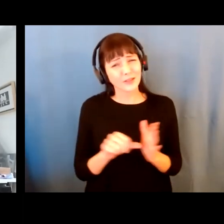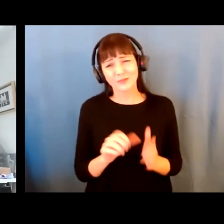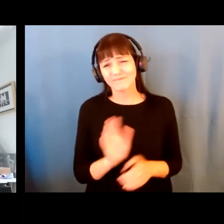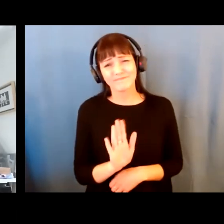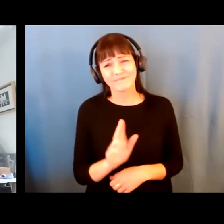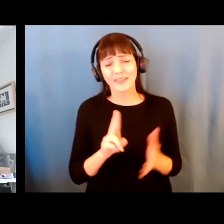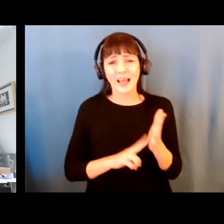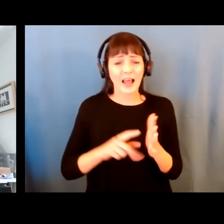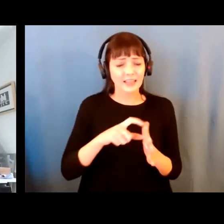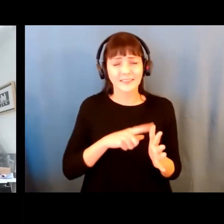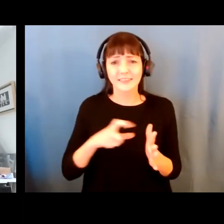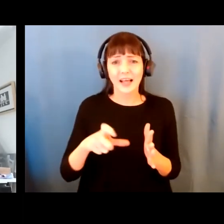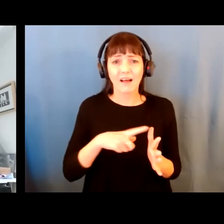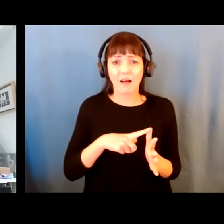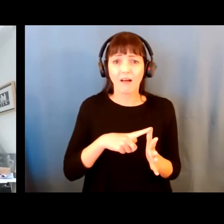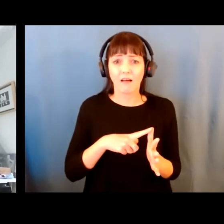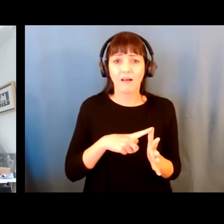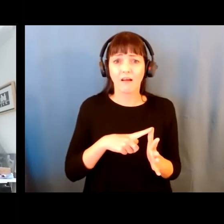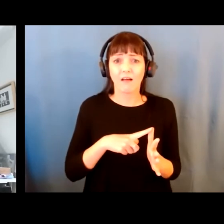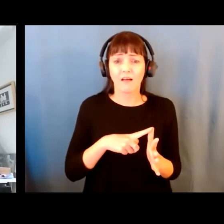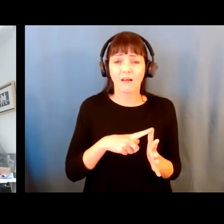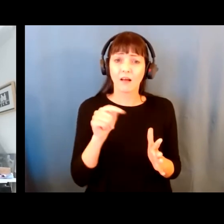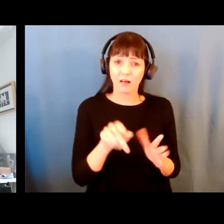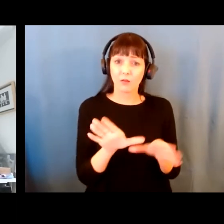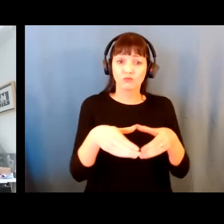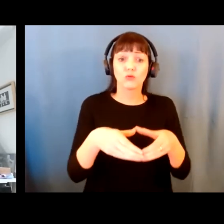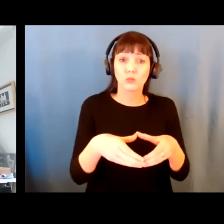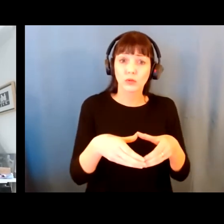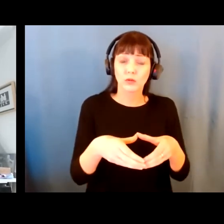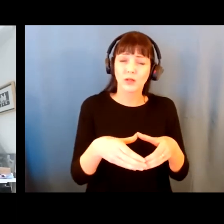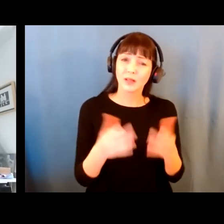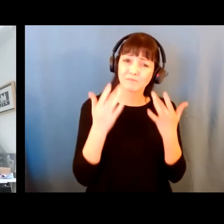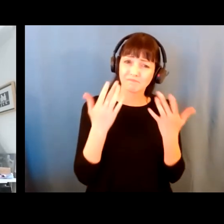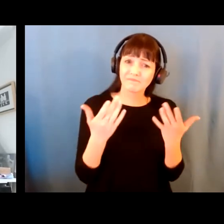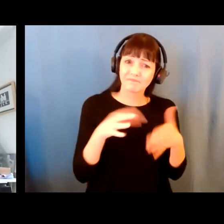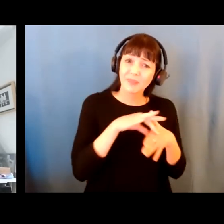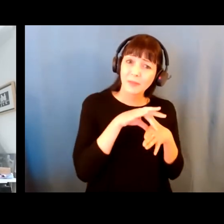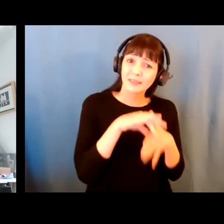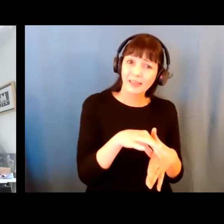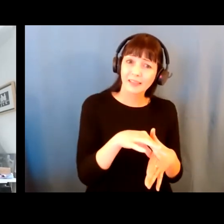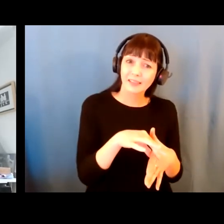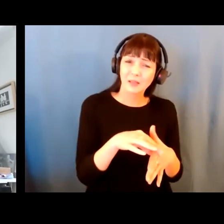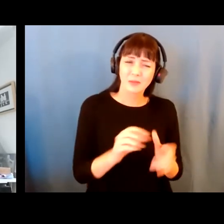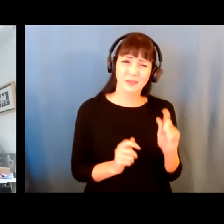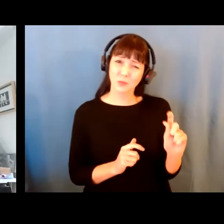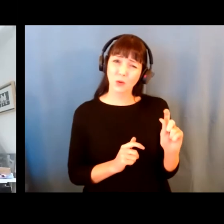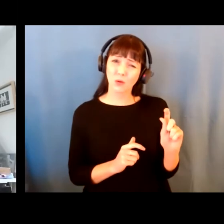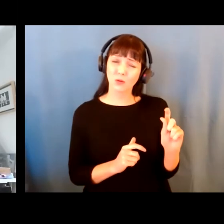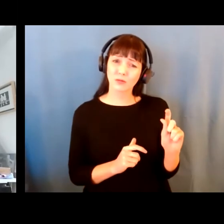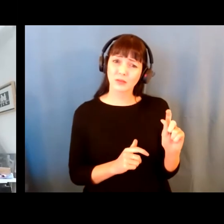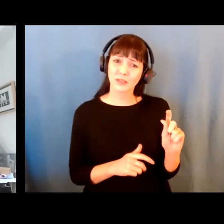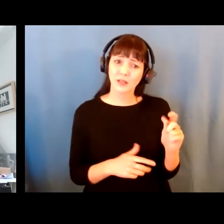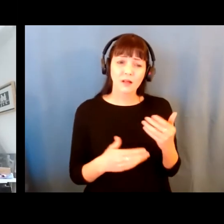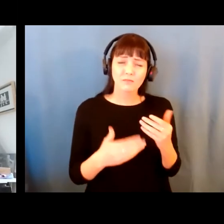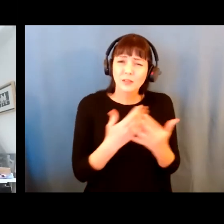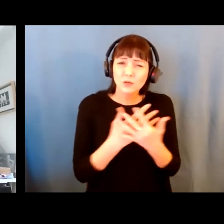National Disability Arts Collection and Archive, has shown the way, but it's the tip of an iceberg. There's so much more amazing work